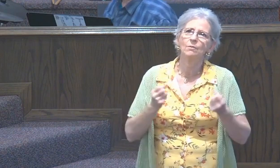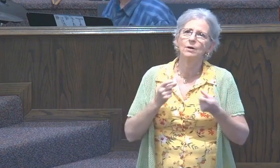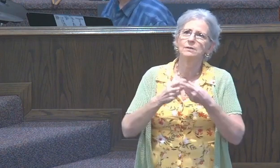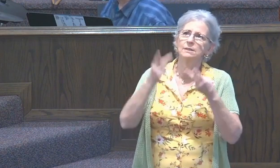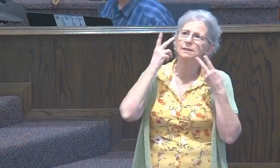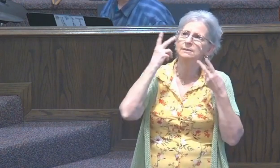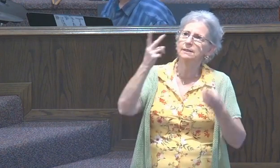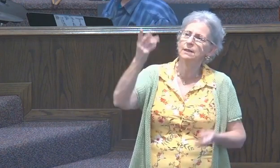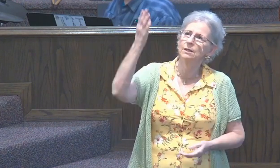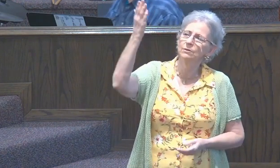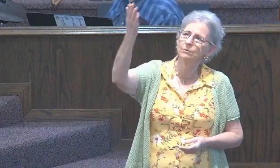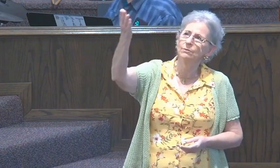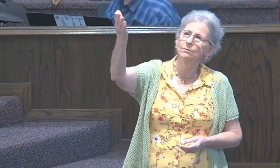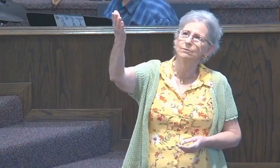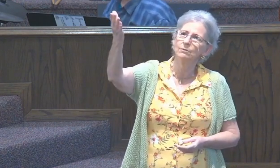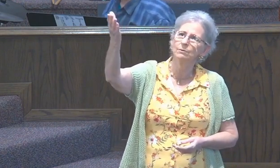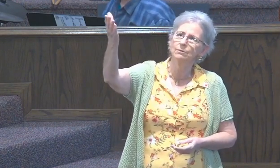I want to see you.